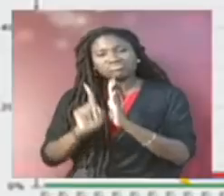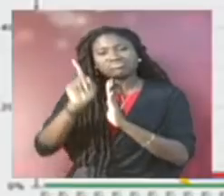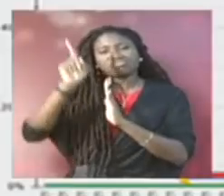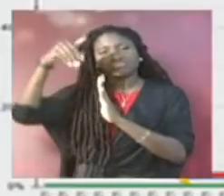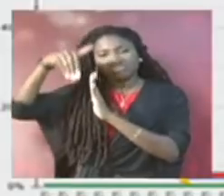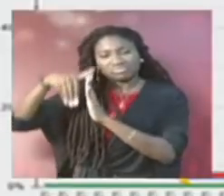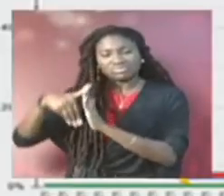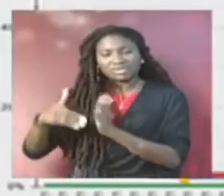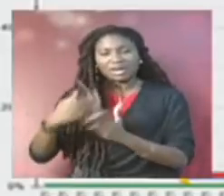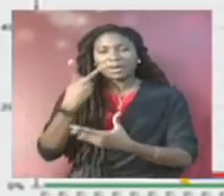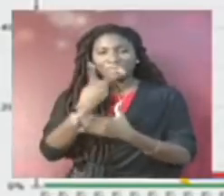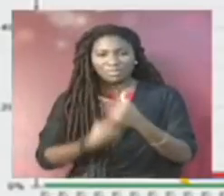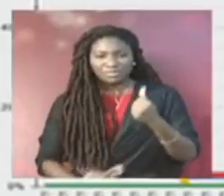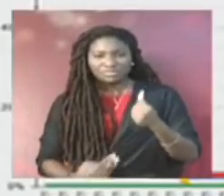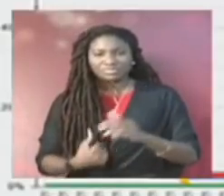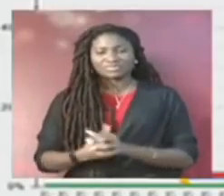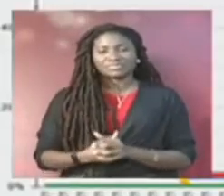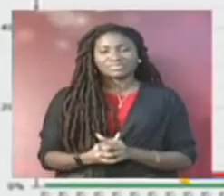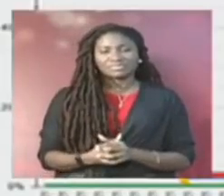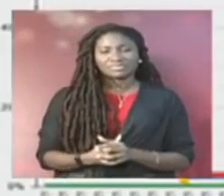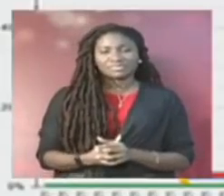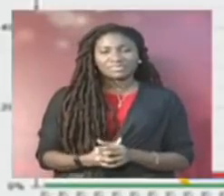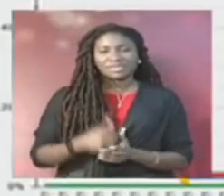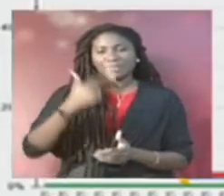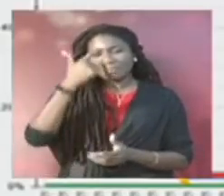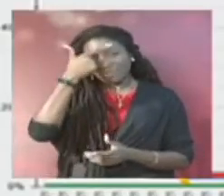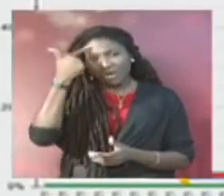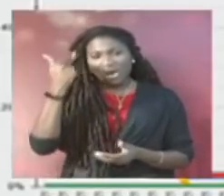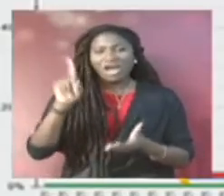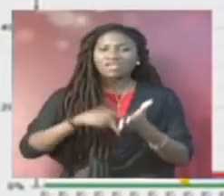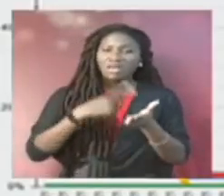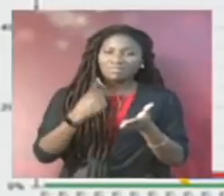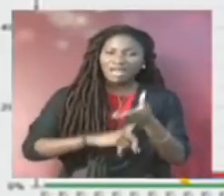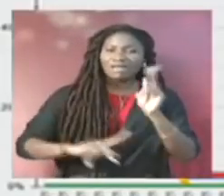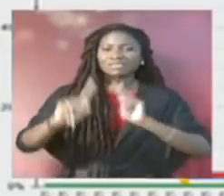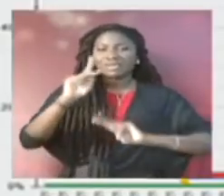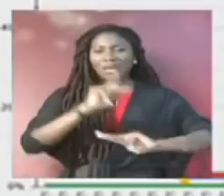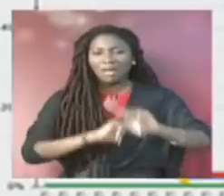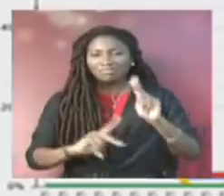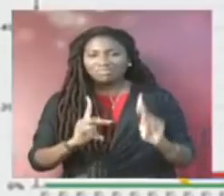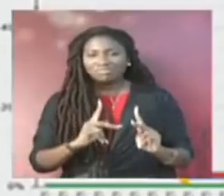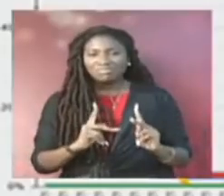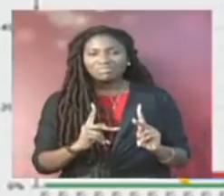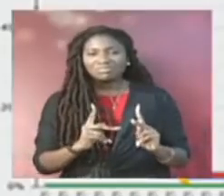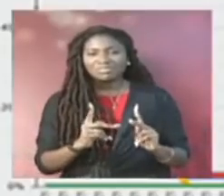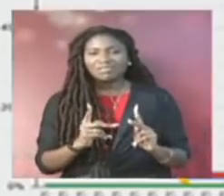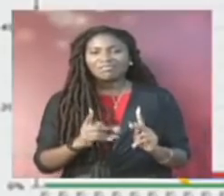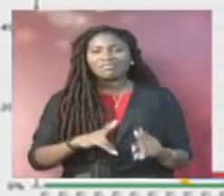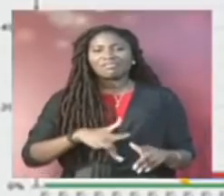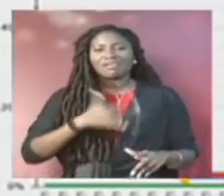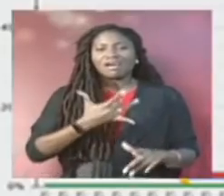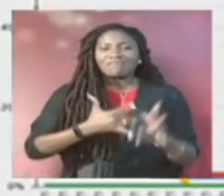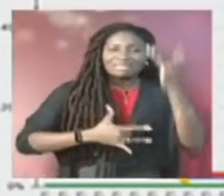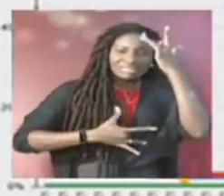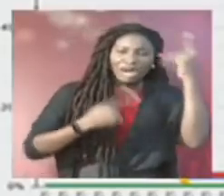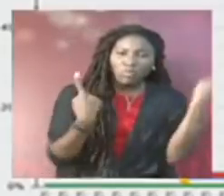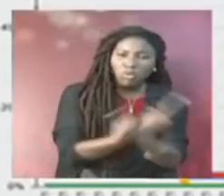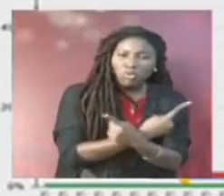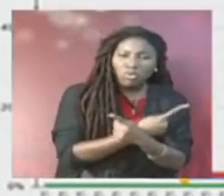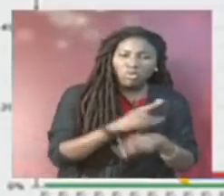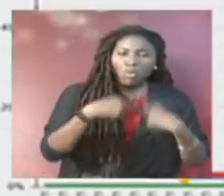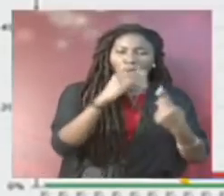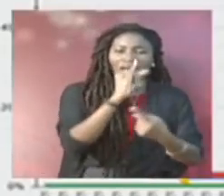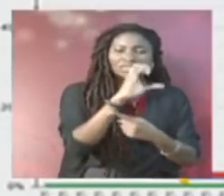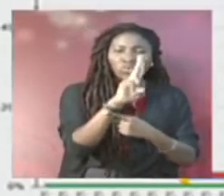of the clinical progression and persons being unwell, recovering, and switching between ward, ICU, and HDU levels of care.